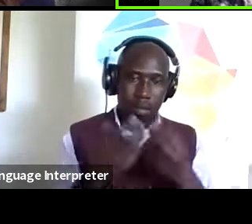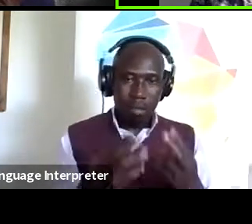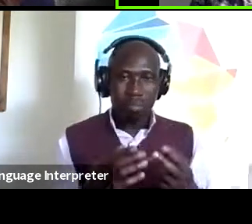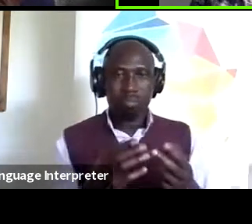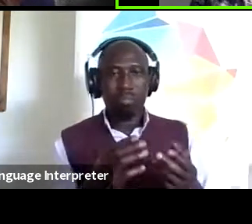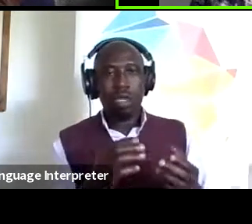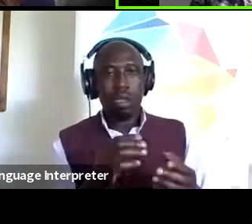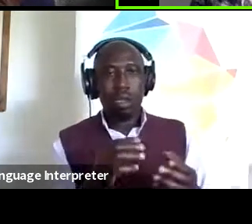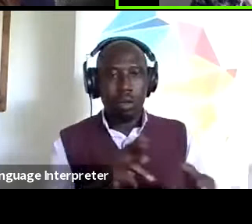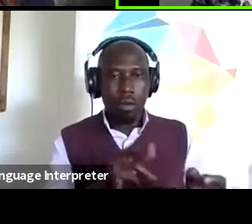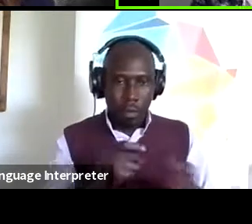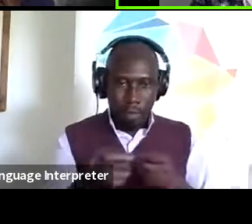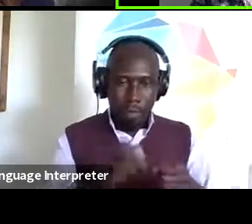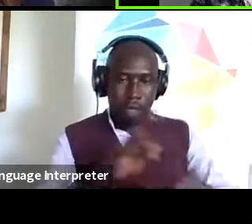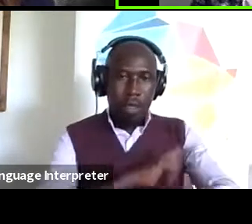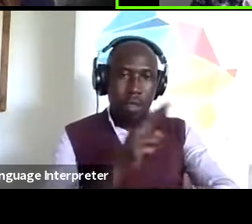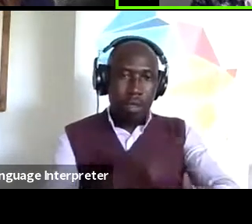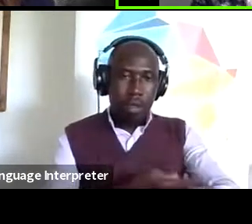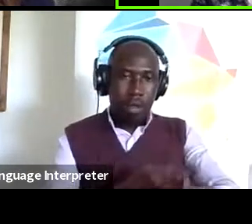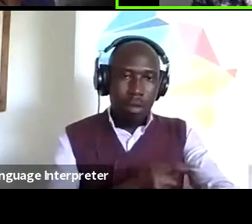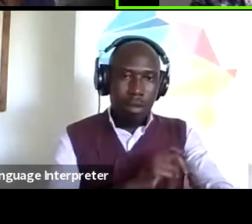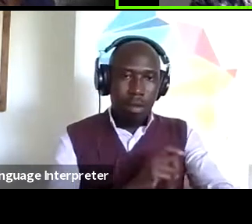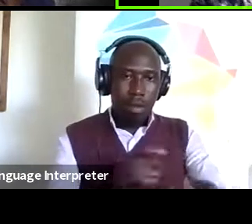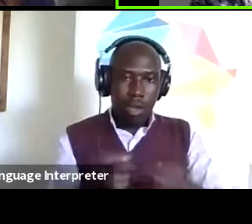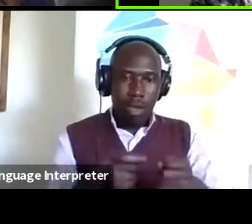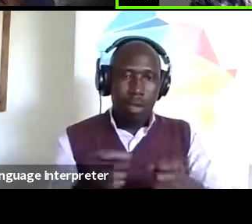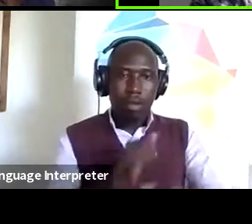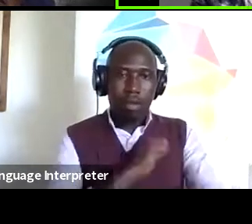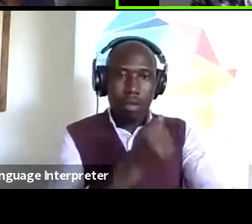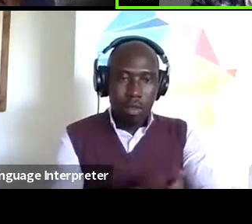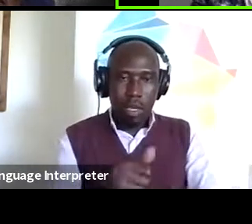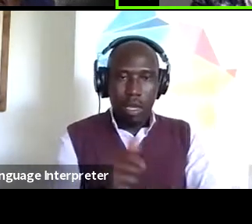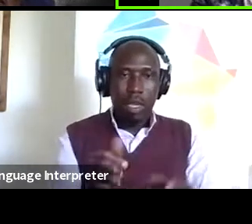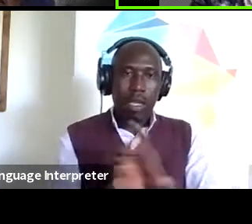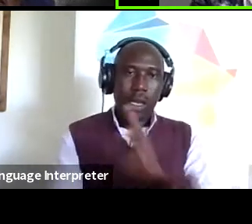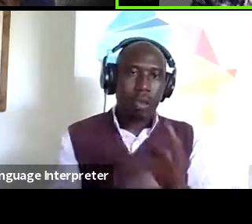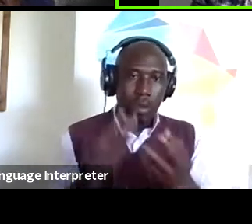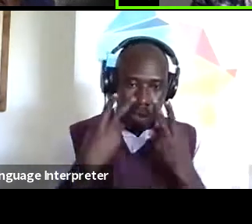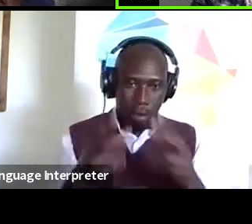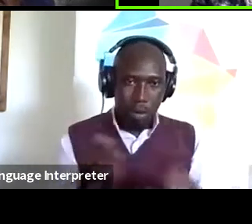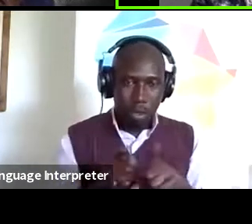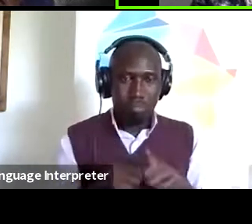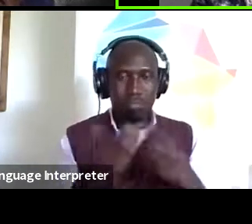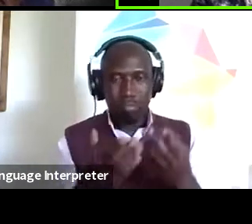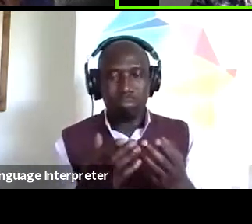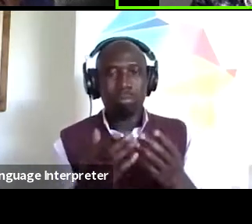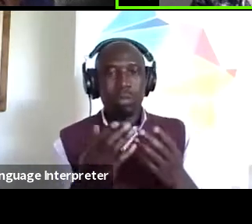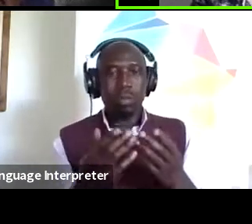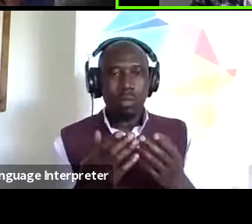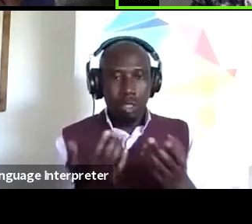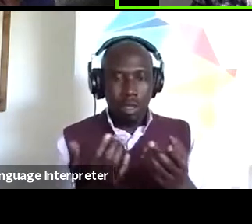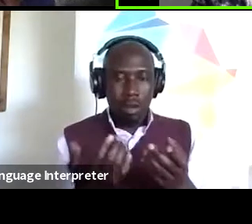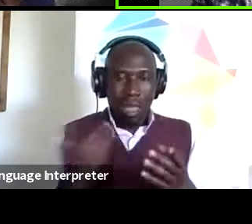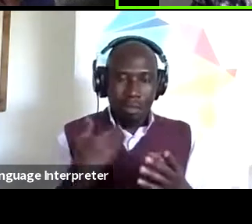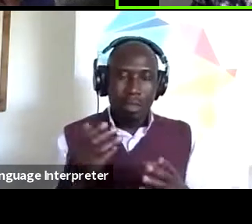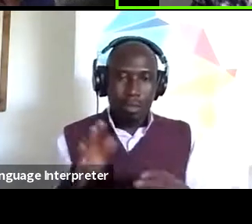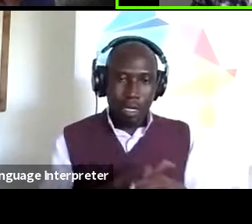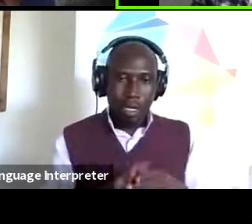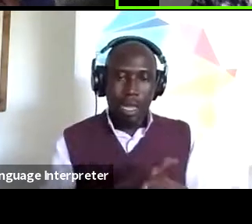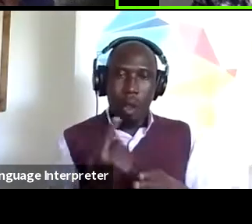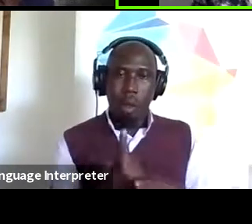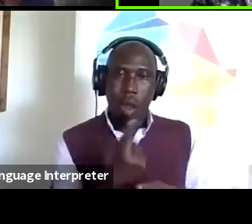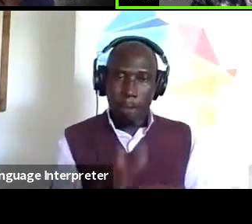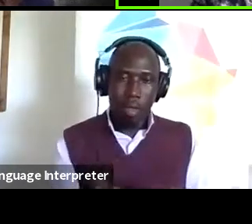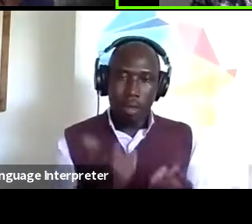authorities in the other countries to learn from this and to also look into monopolies in the telecommunications industry so as